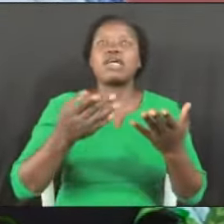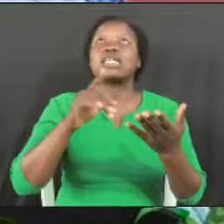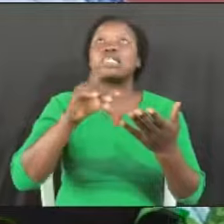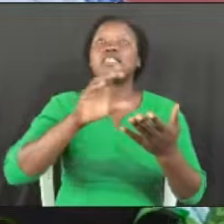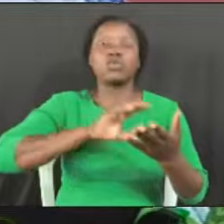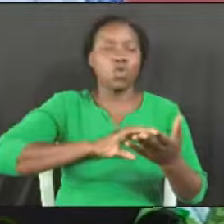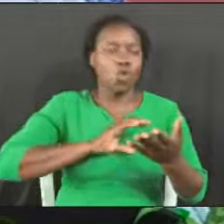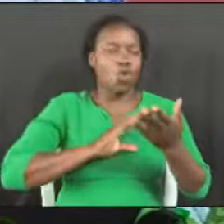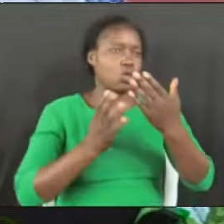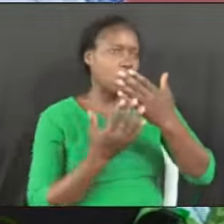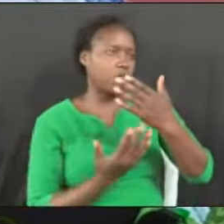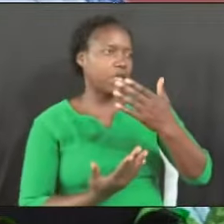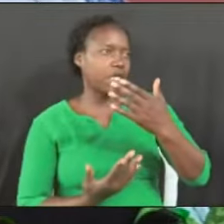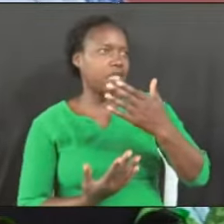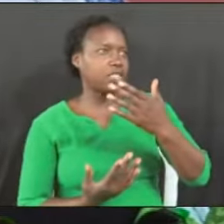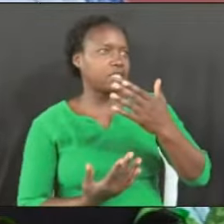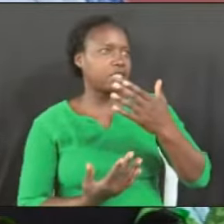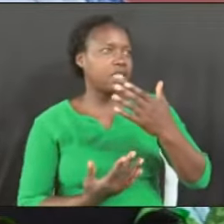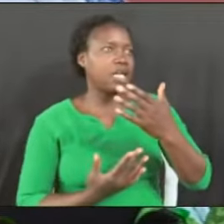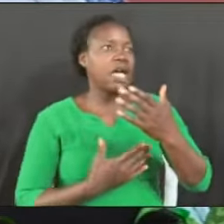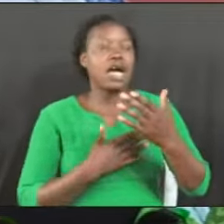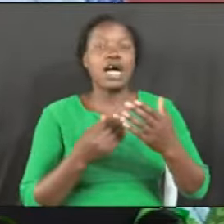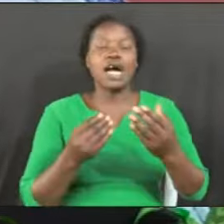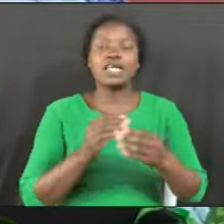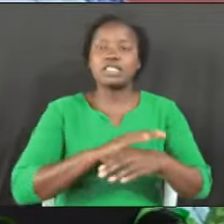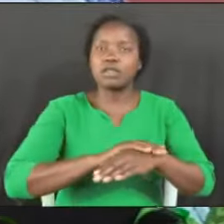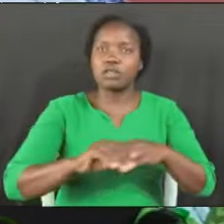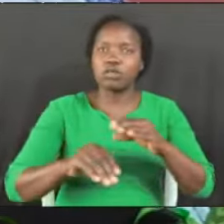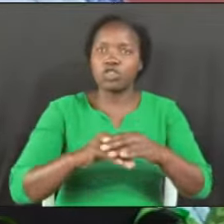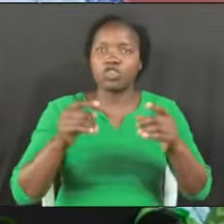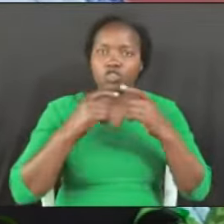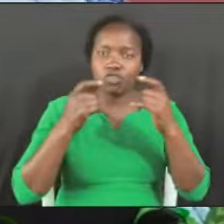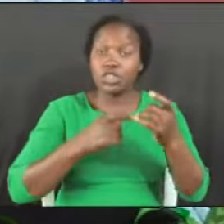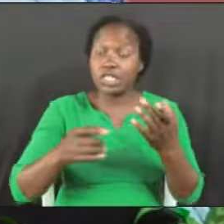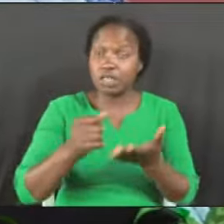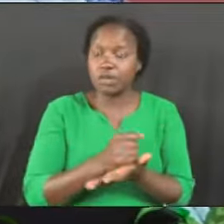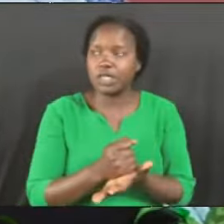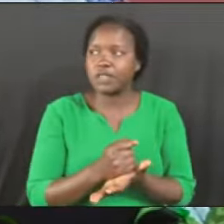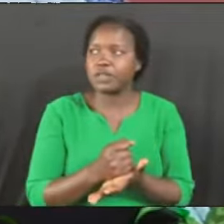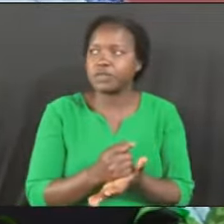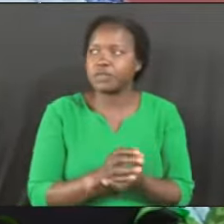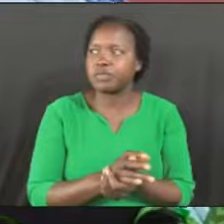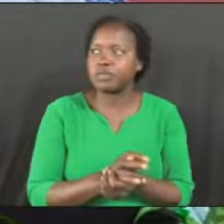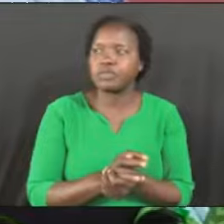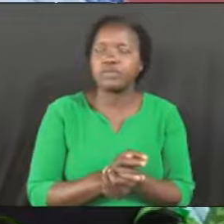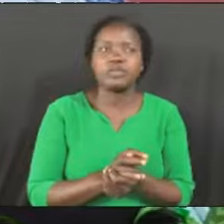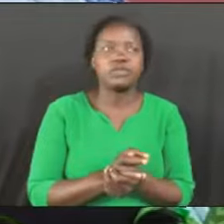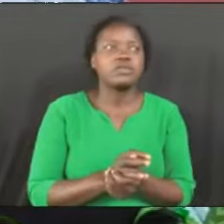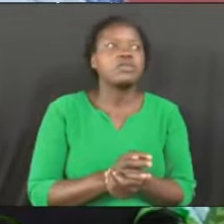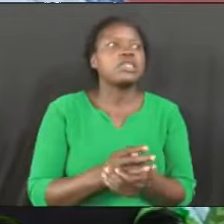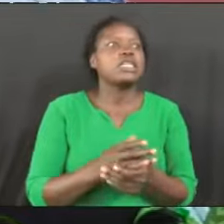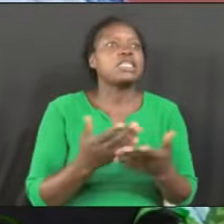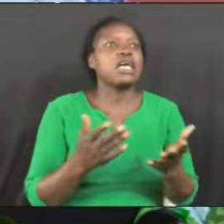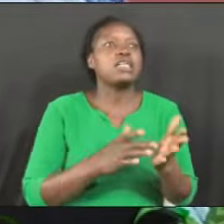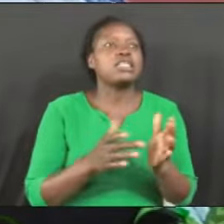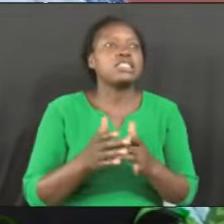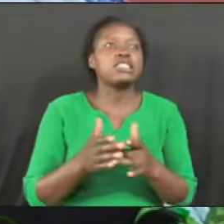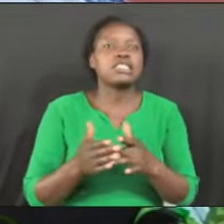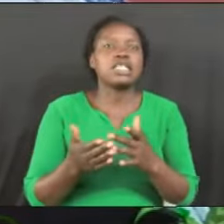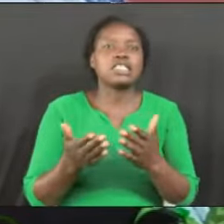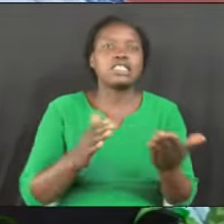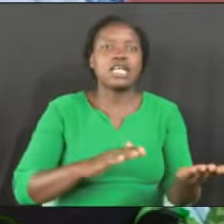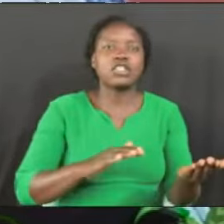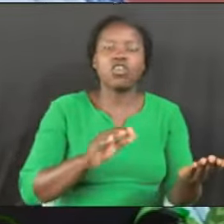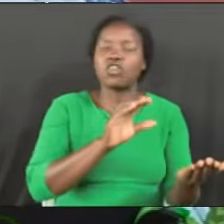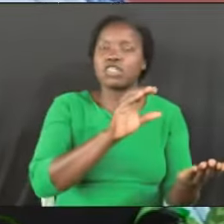own blood as remission for sins. Come on and say amen. And as Jesus died on Calvary,